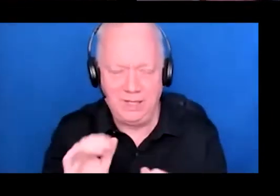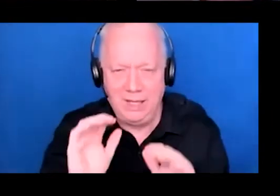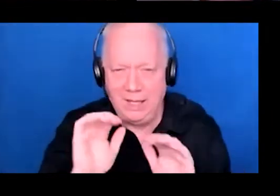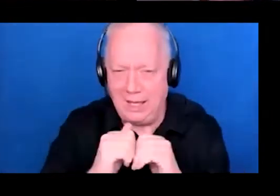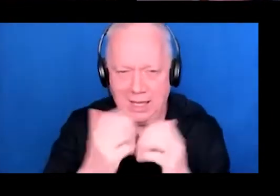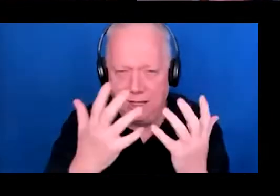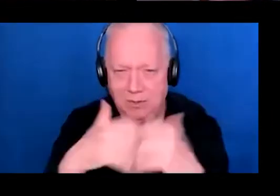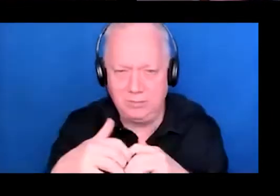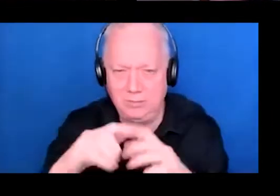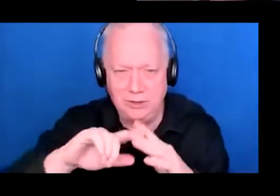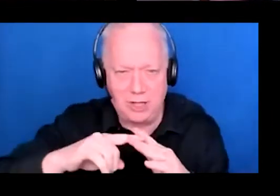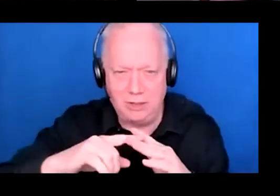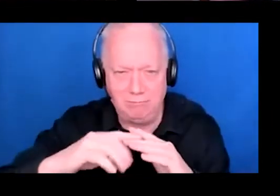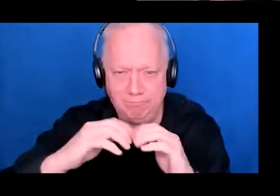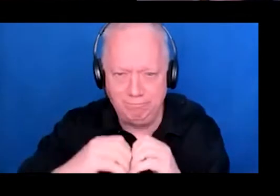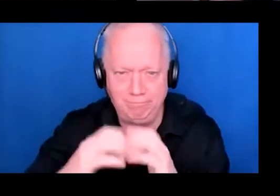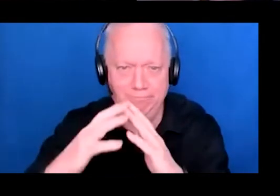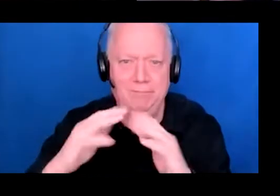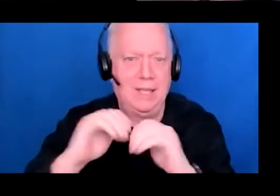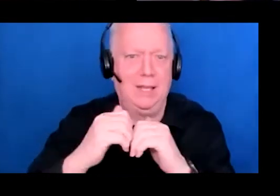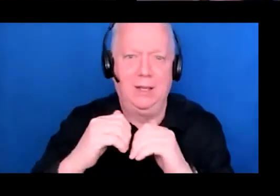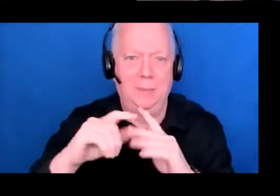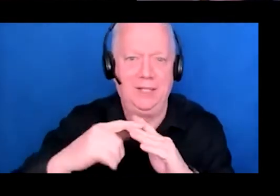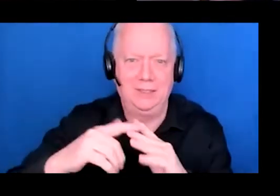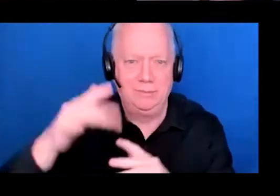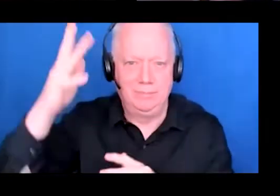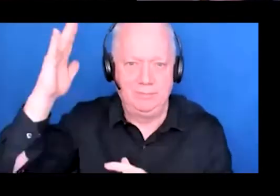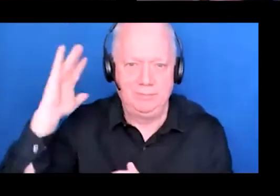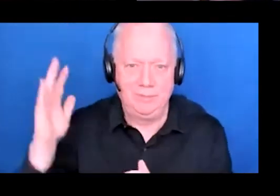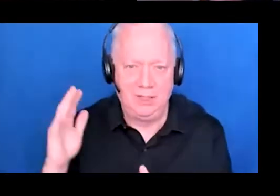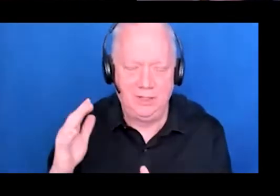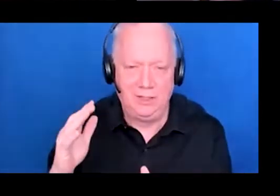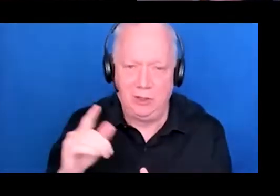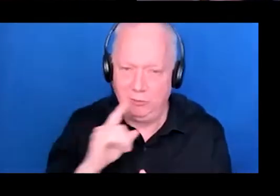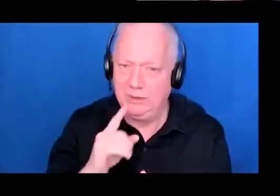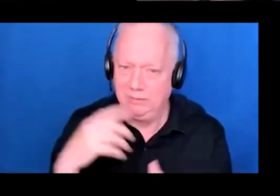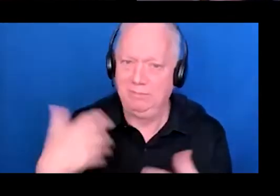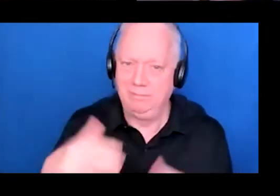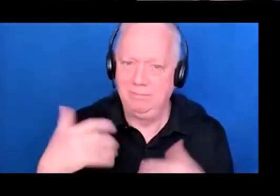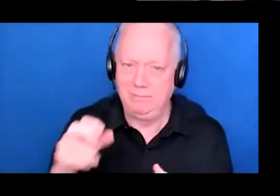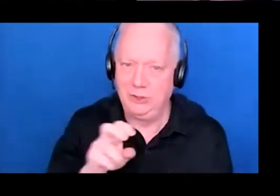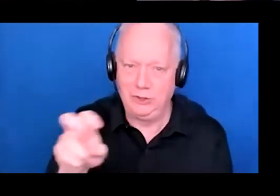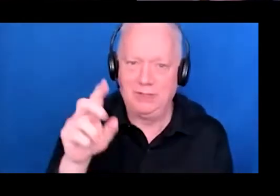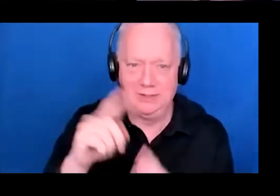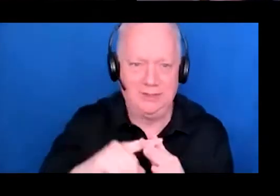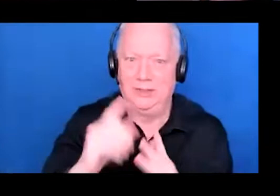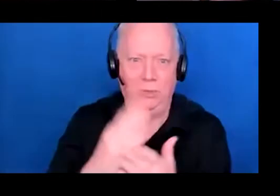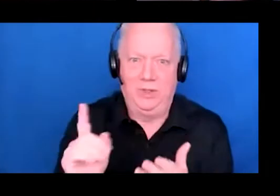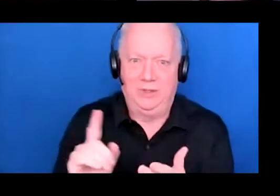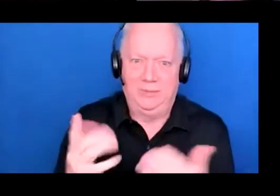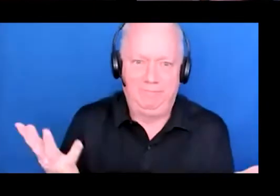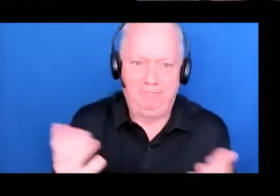did all this started? How did this begin? Where you went on quite a journey, so you had to start somewhere.